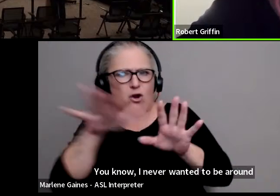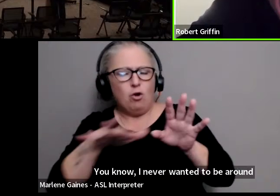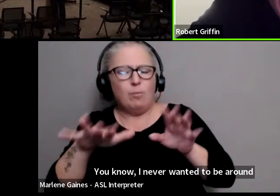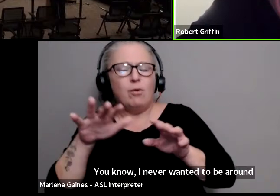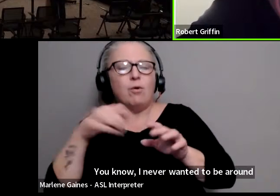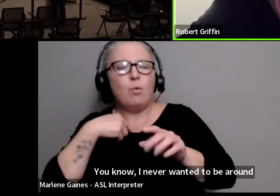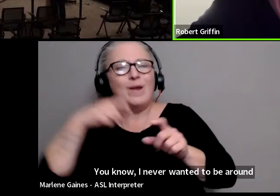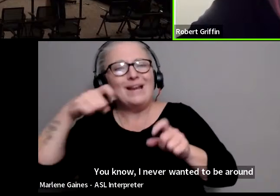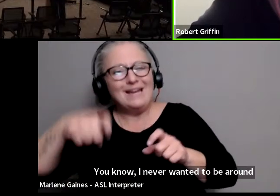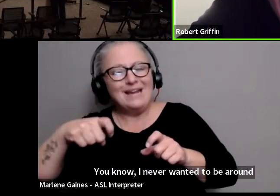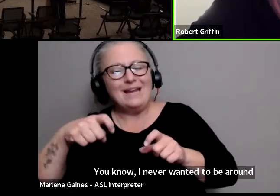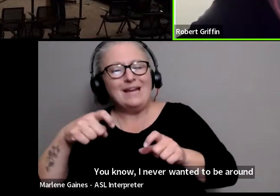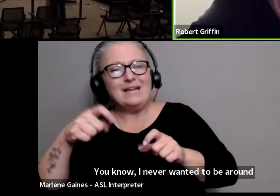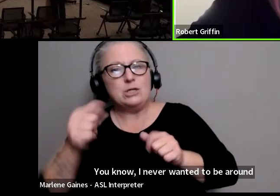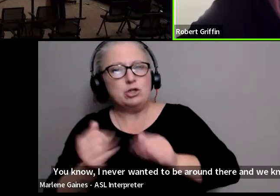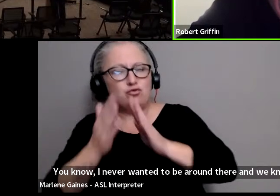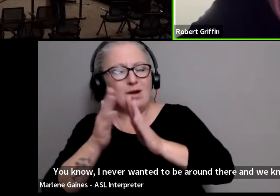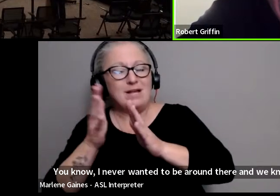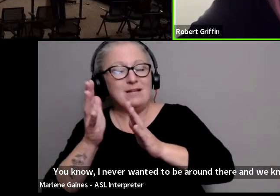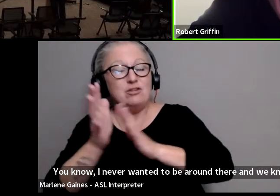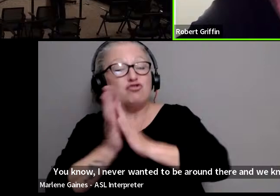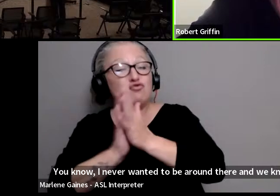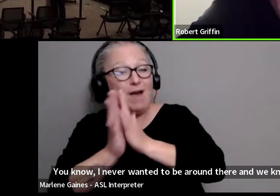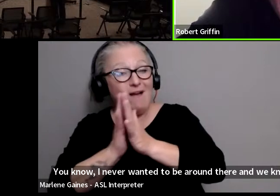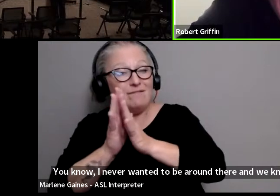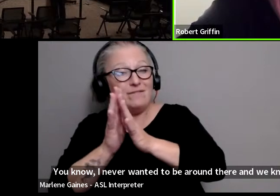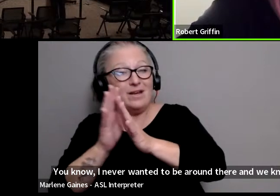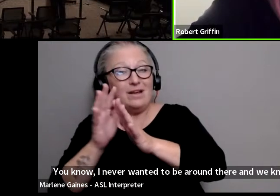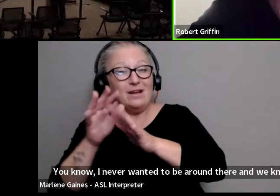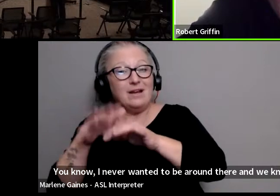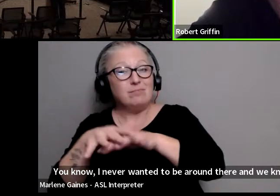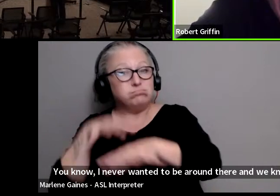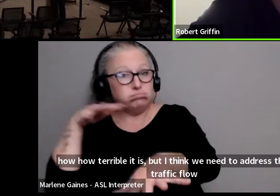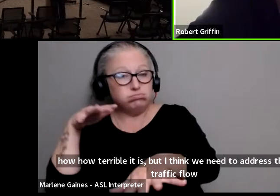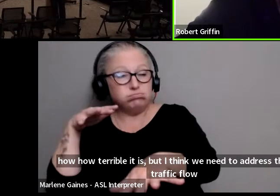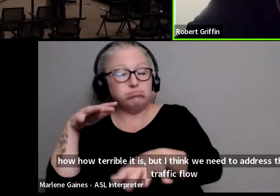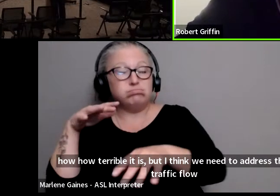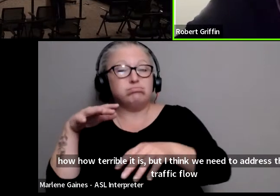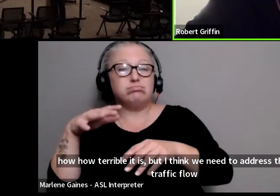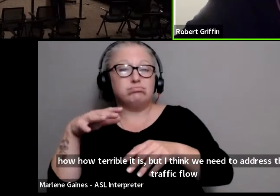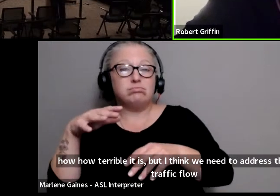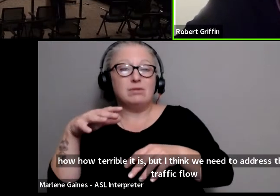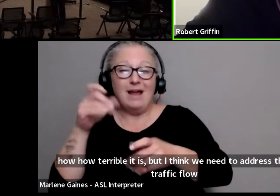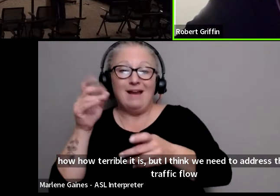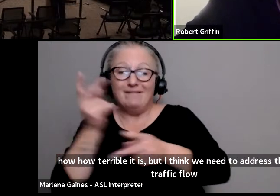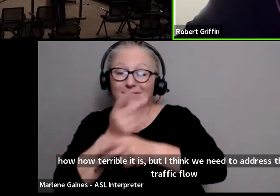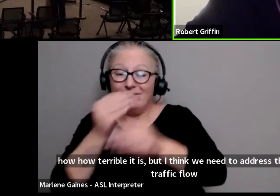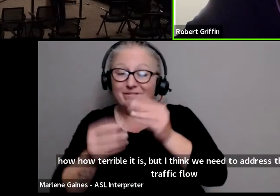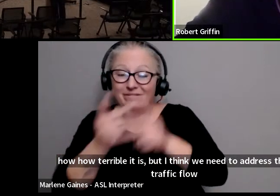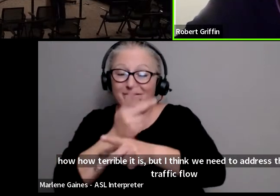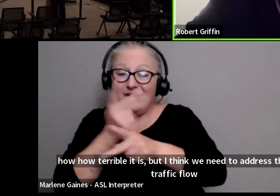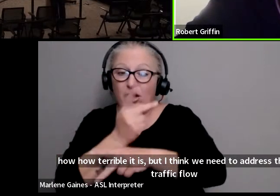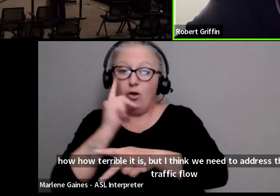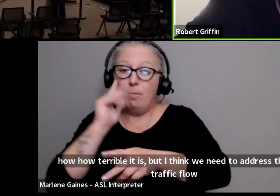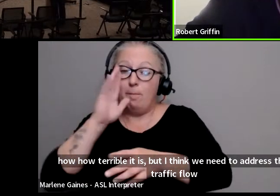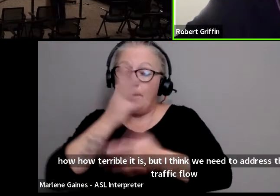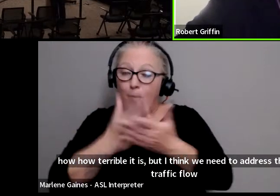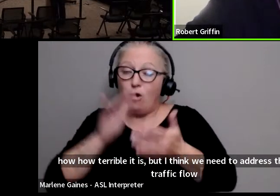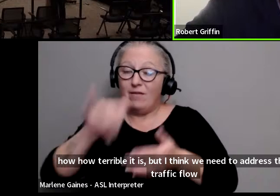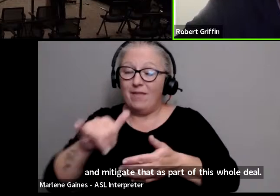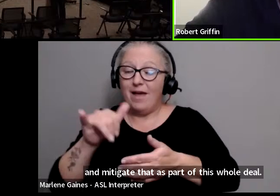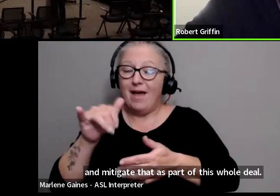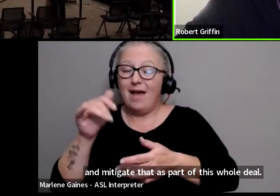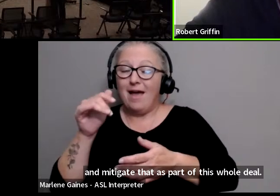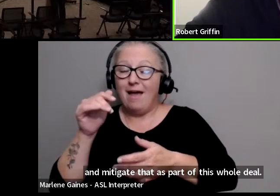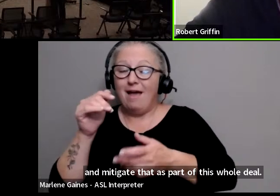we need to address the traffic flow and mitigate that as part of this whole deal. And